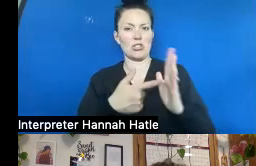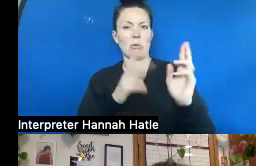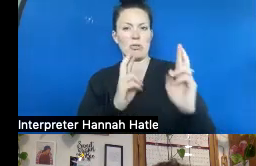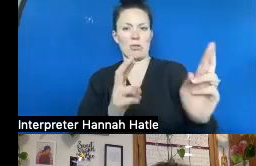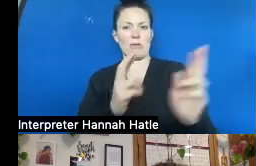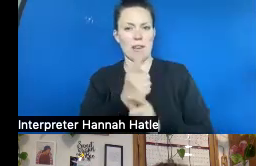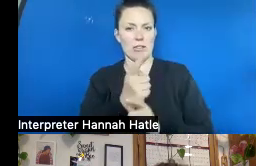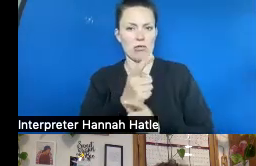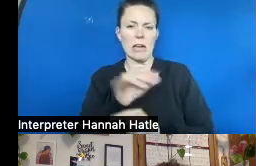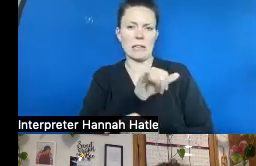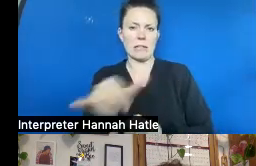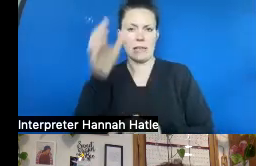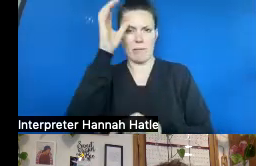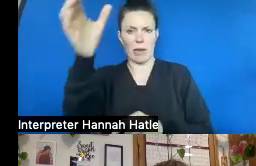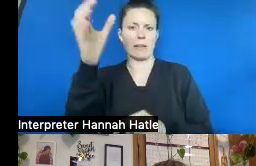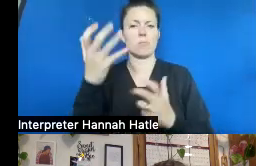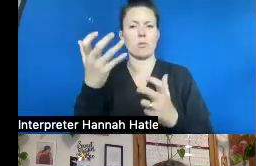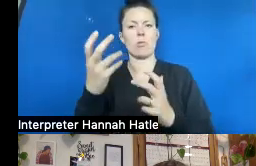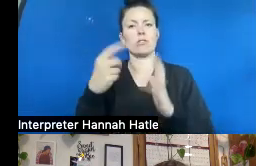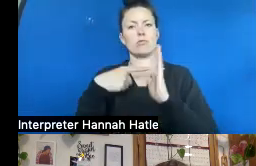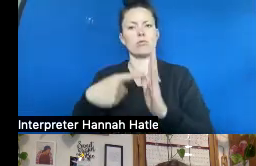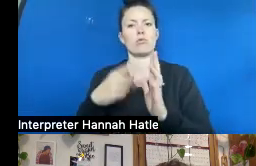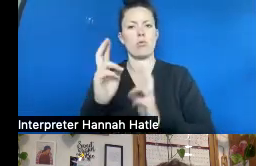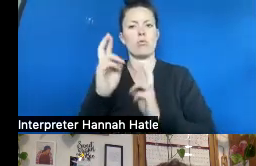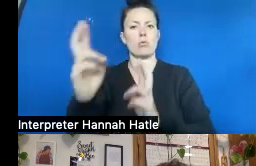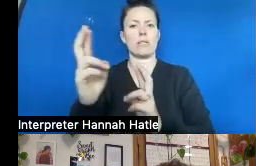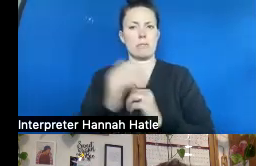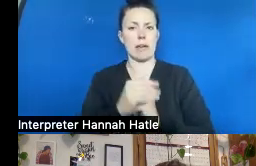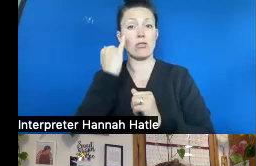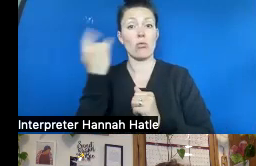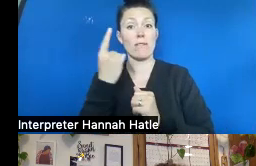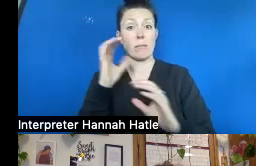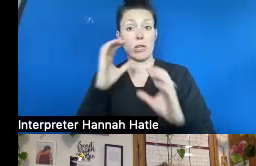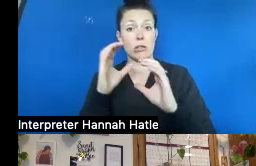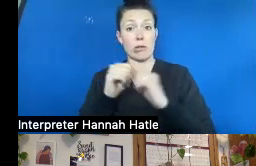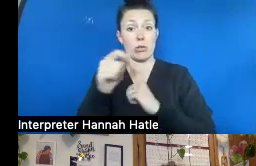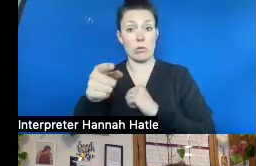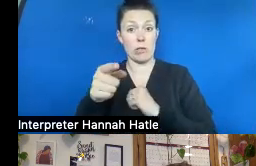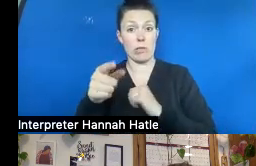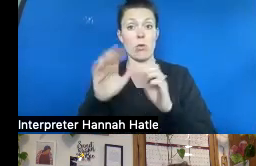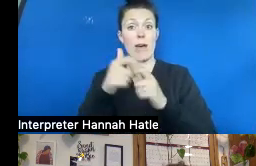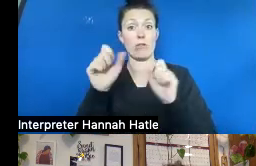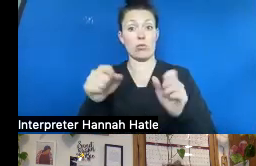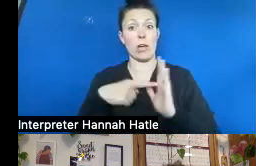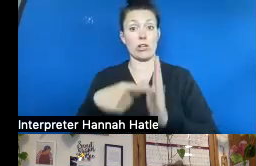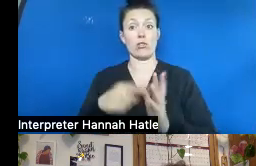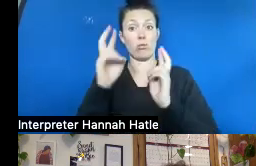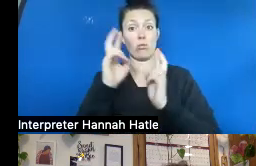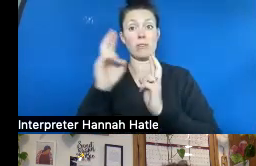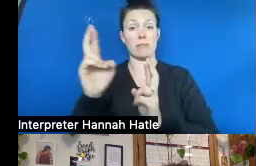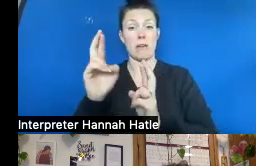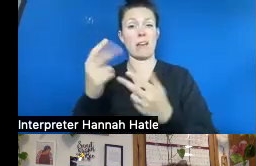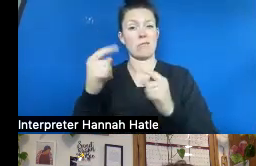very clearly communicated with you. But if we get it wrong, because we are learning and because there is